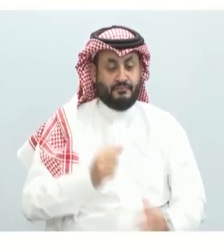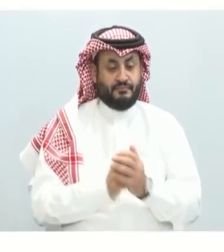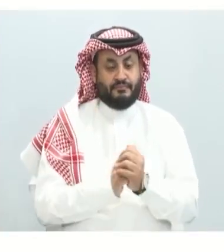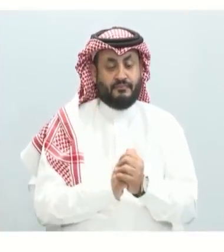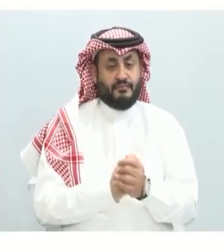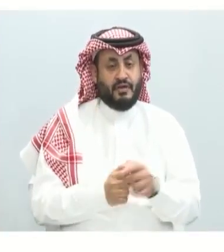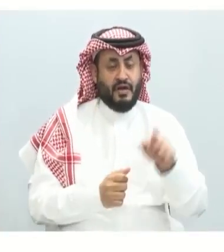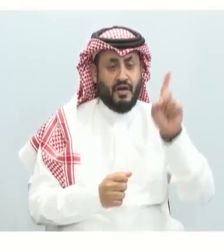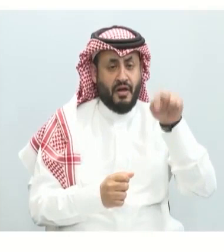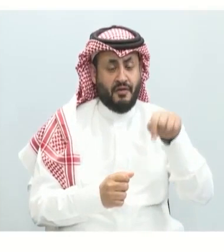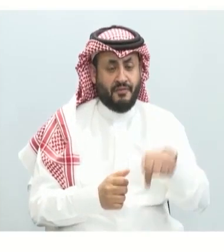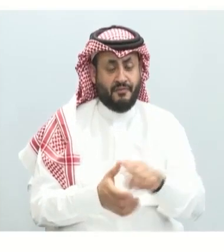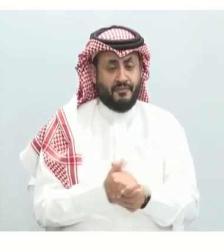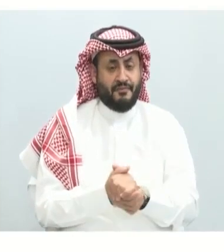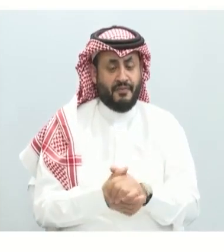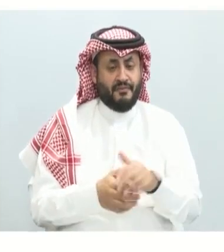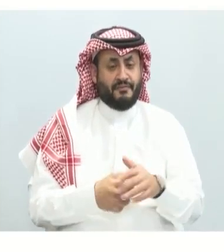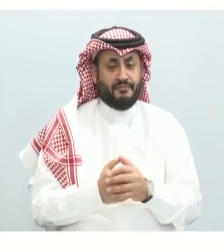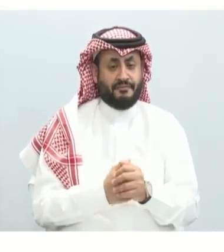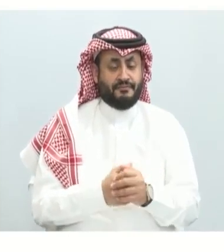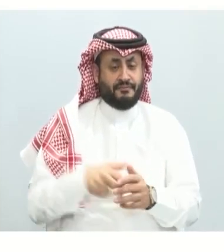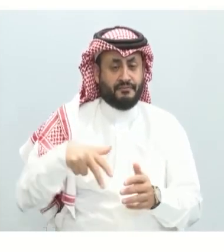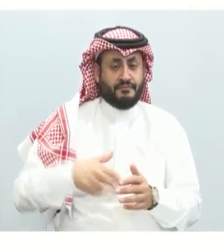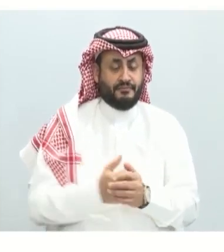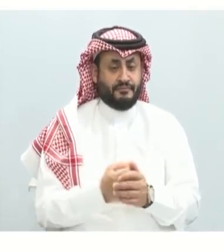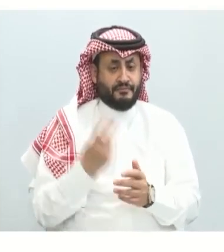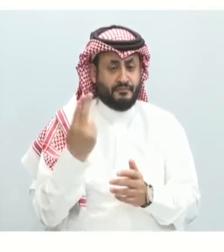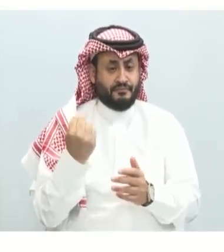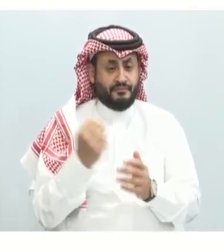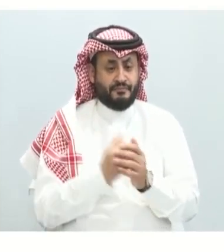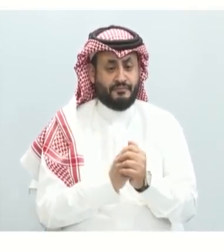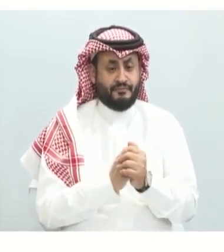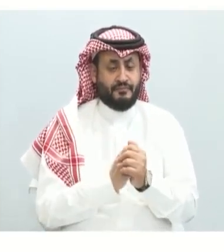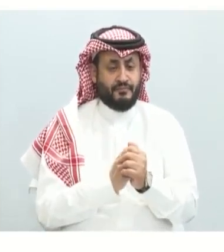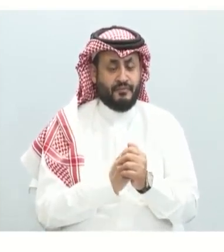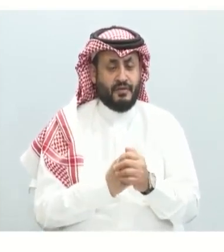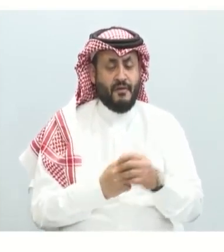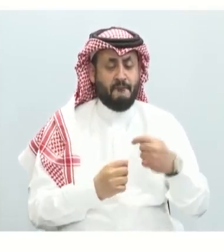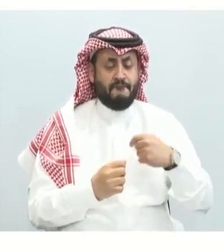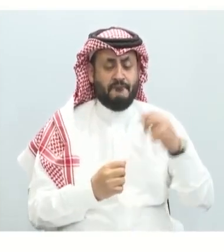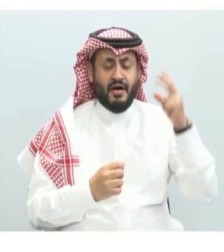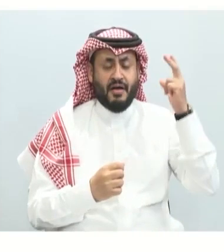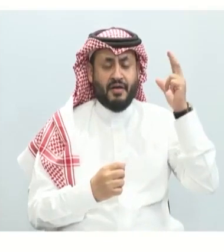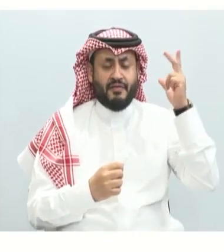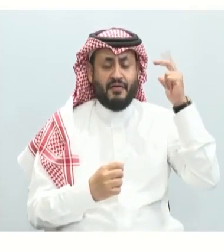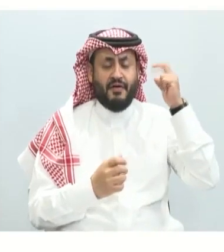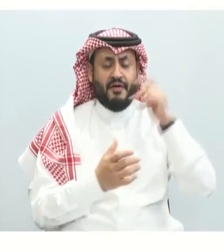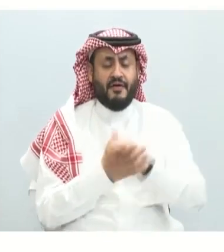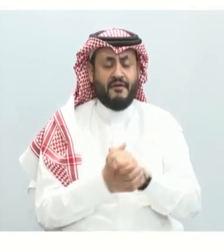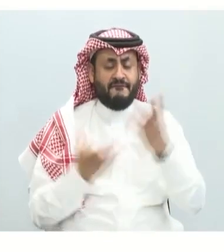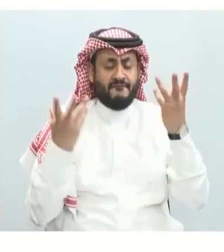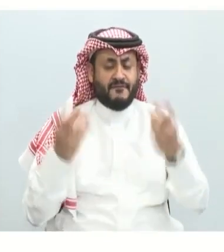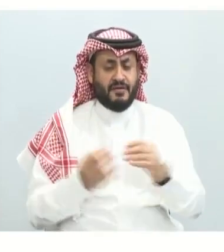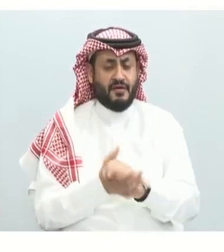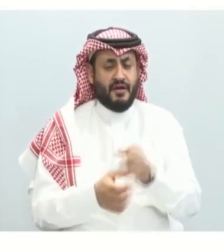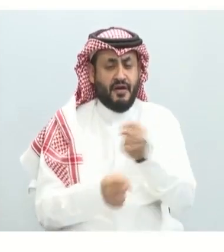and today inshallah we will cover Unit 12, My Dream Vacation Grammar on